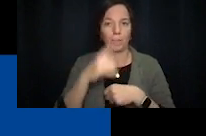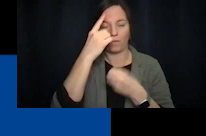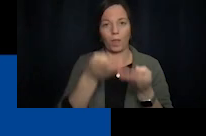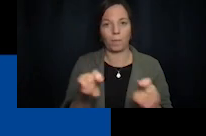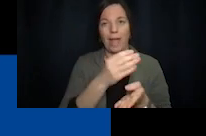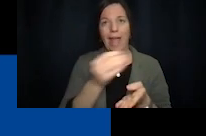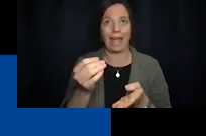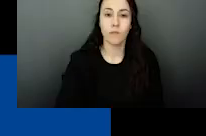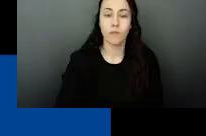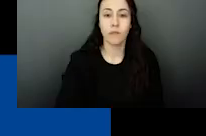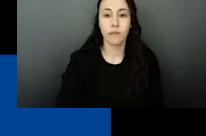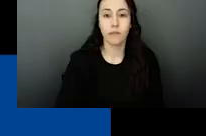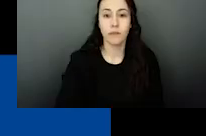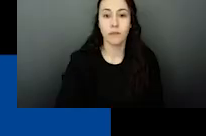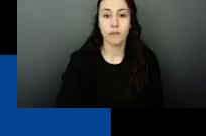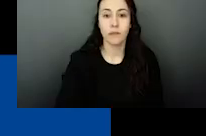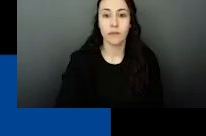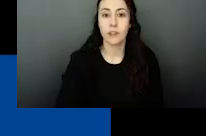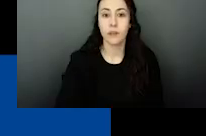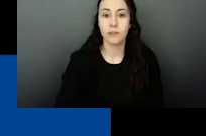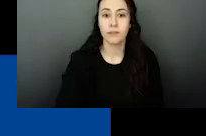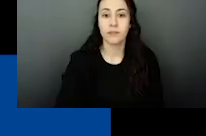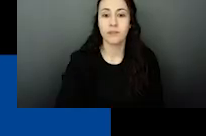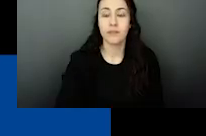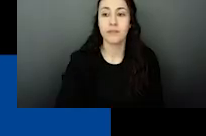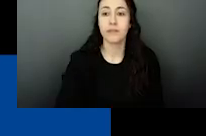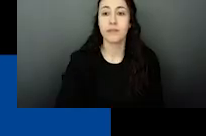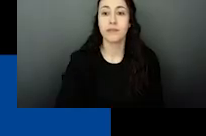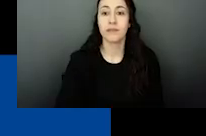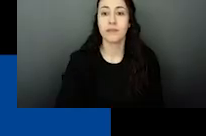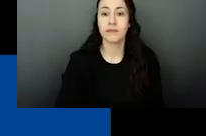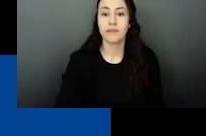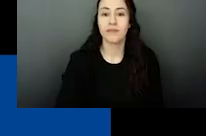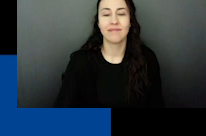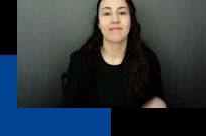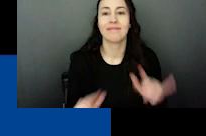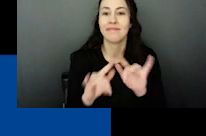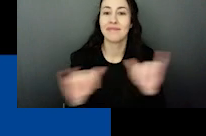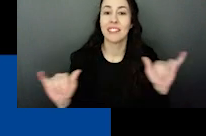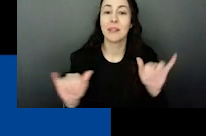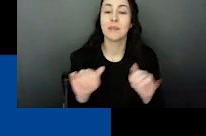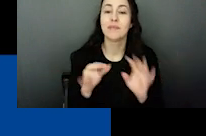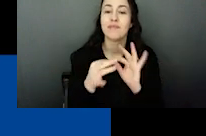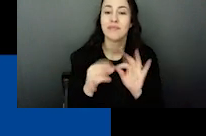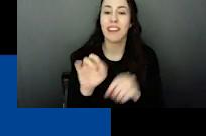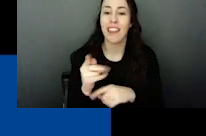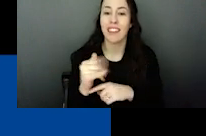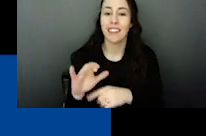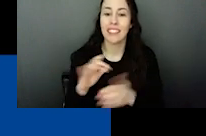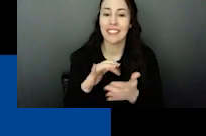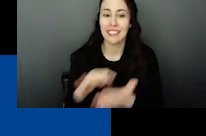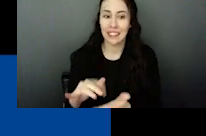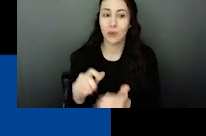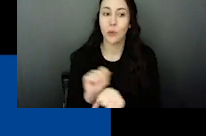final. At the same time around ethnic studies, we've been working on developing associate degrees for transfer. There are five